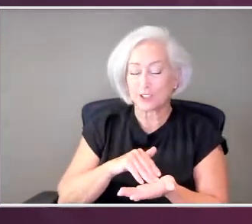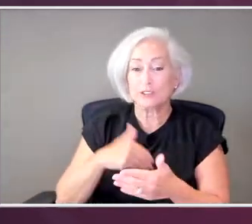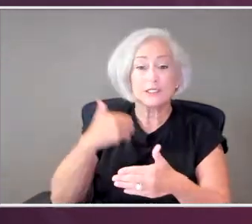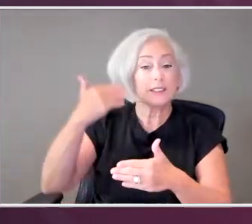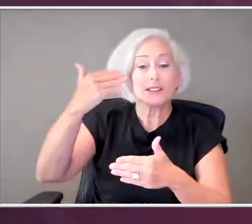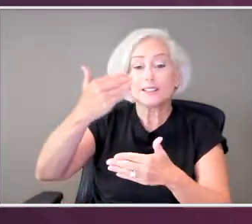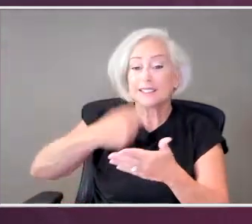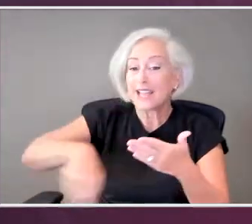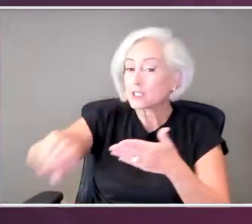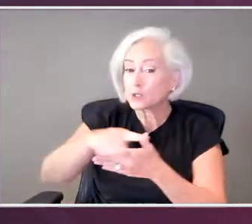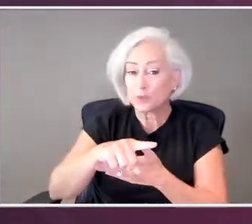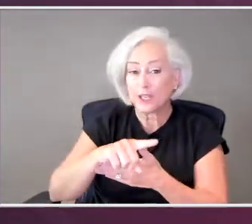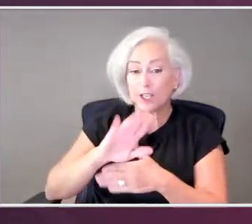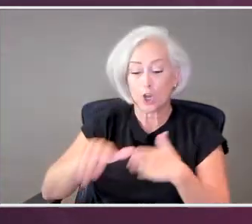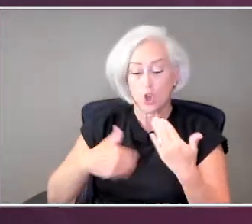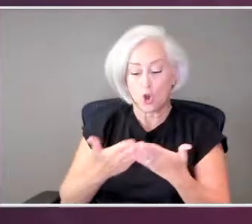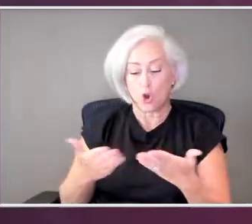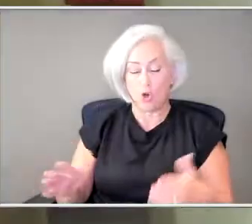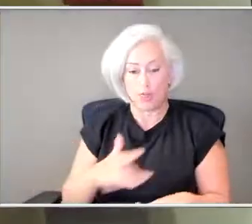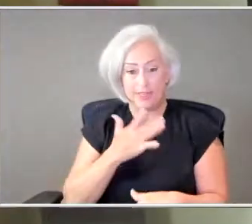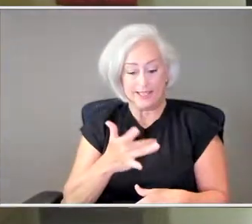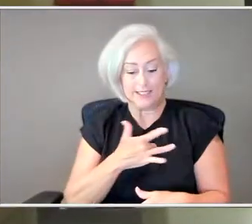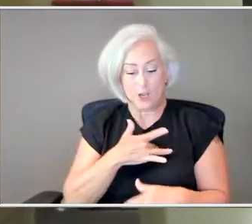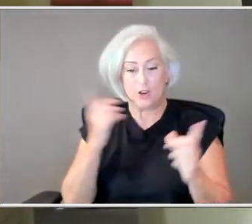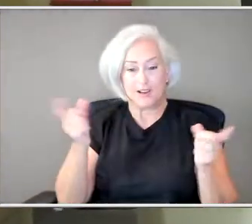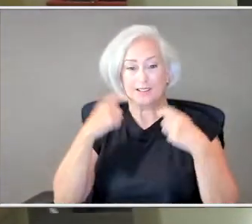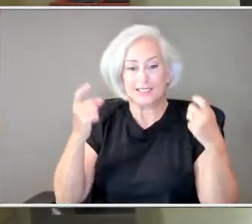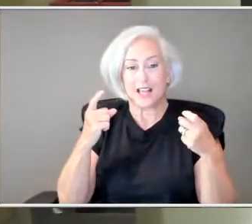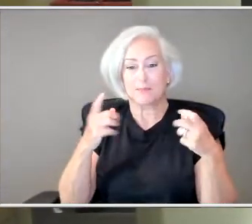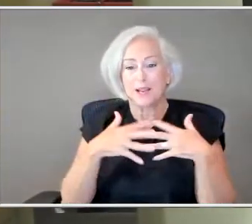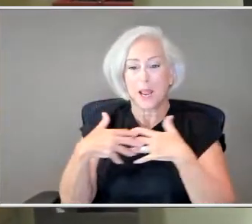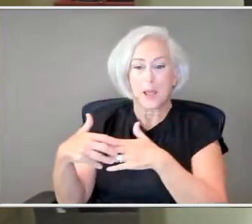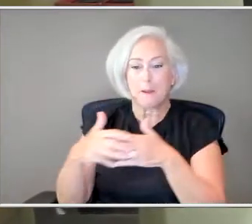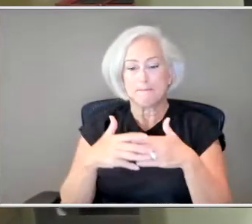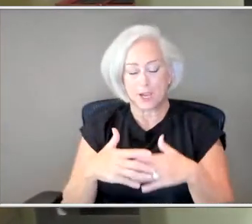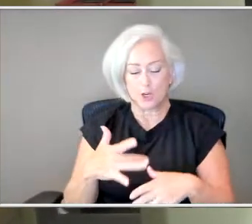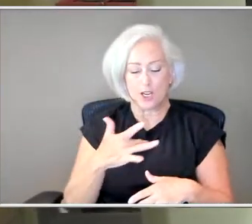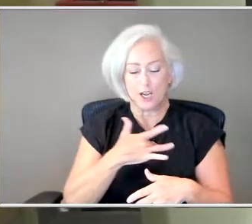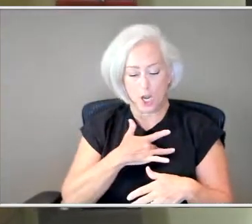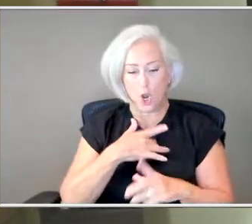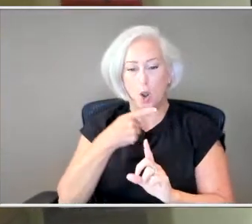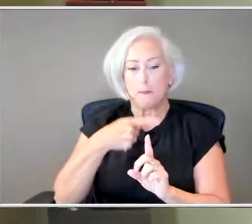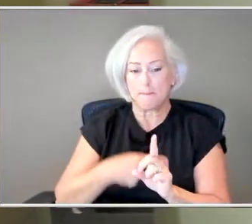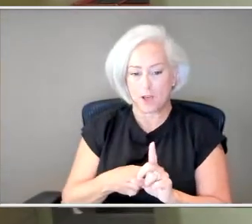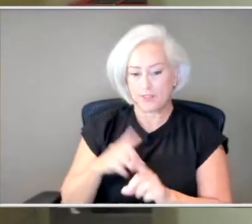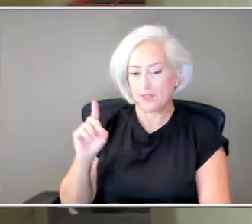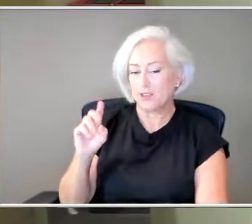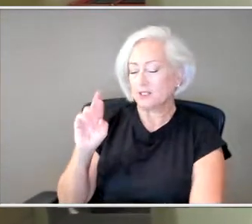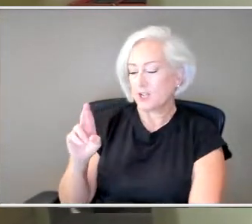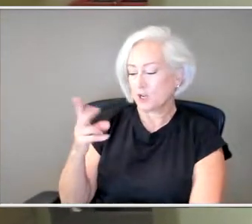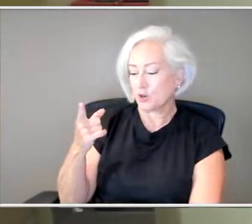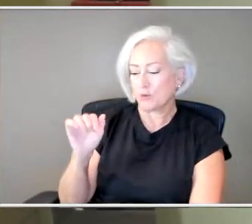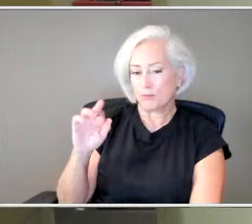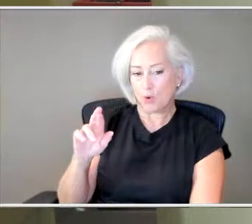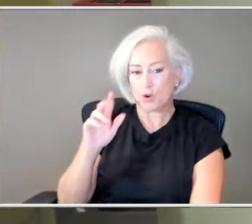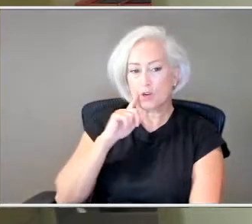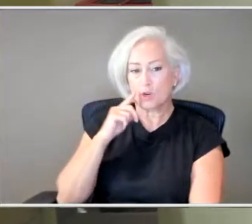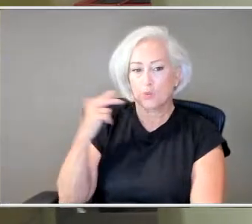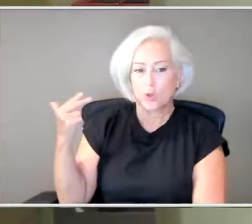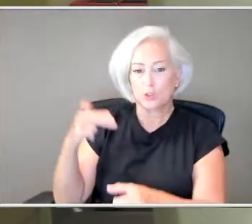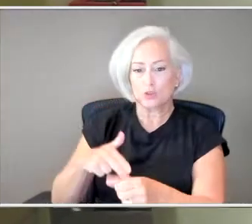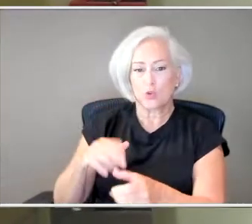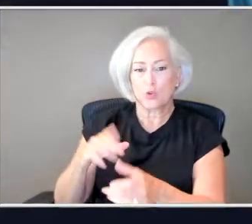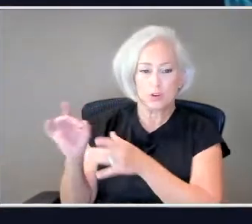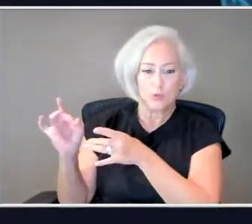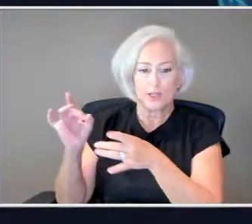All Things Heart, we are celebrating American Heart Month, and we're going to have Dr. Porter back on for a deeper dive into cardio oncology. And